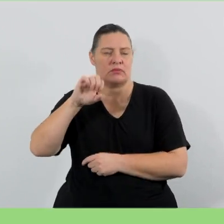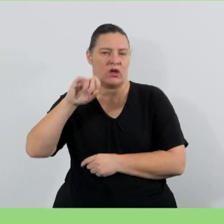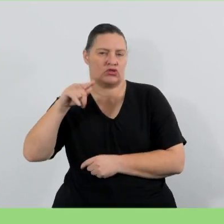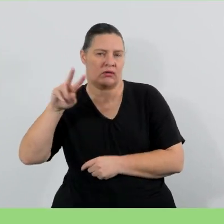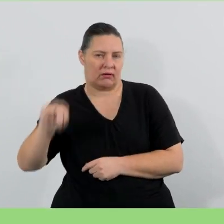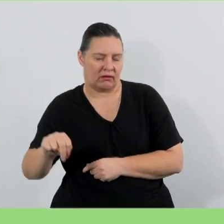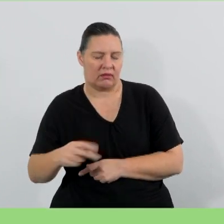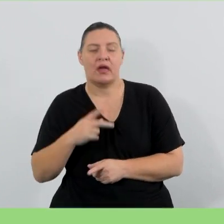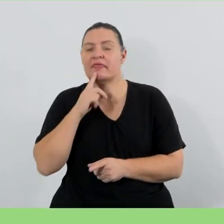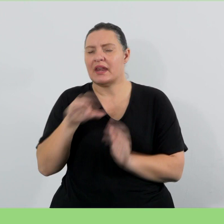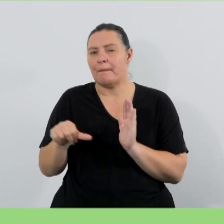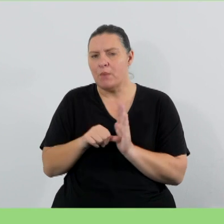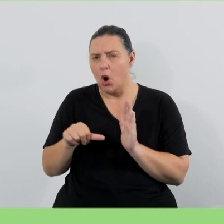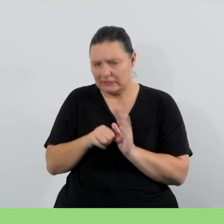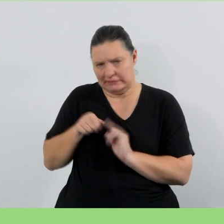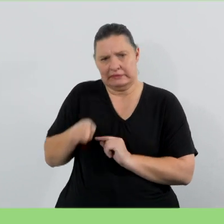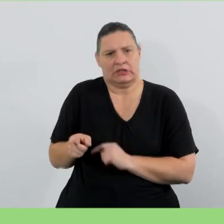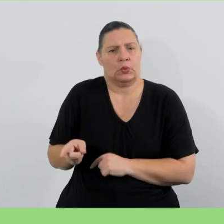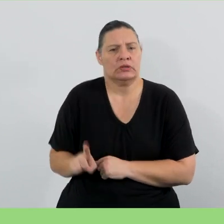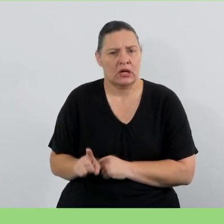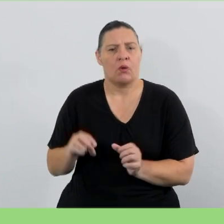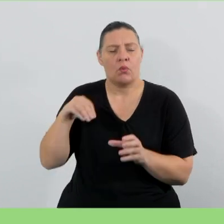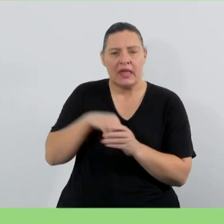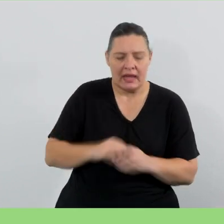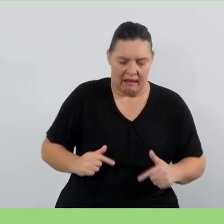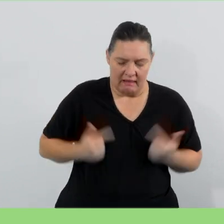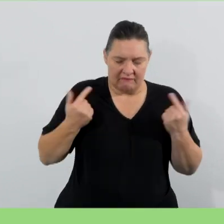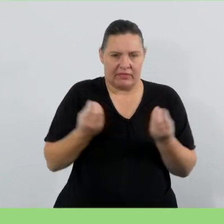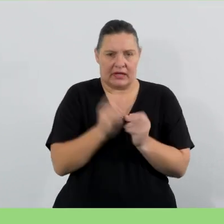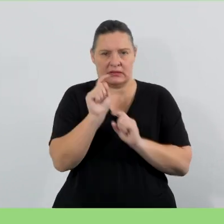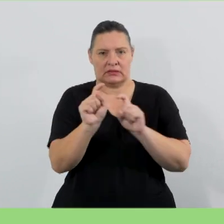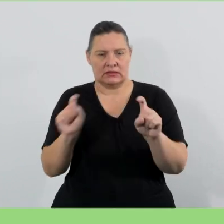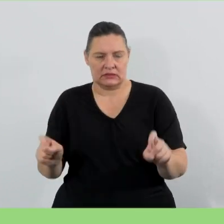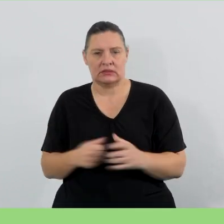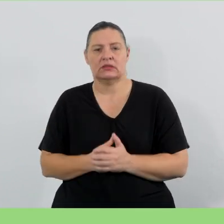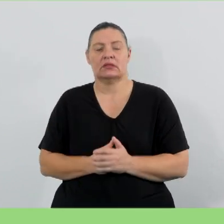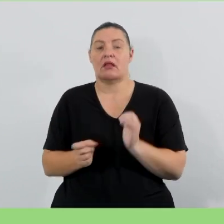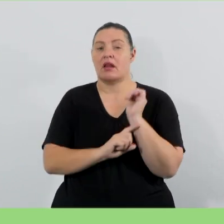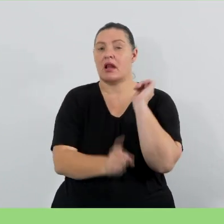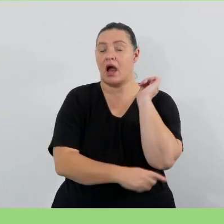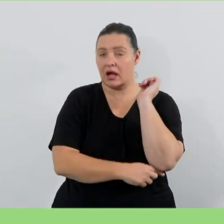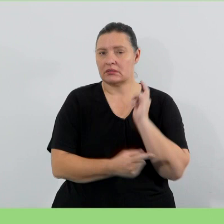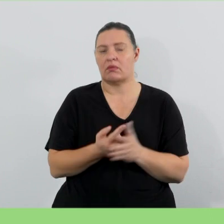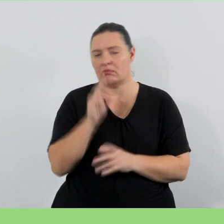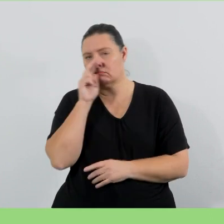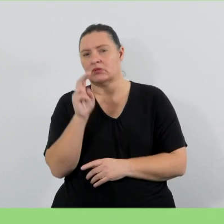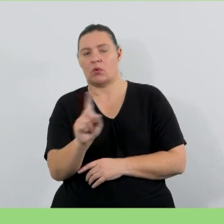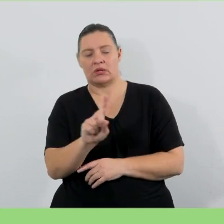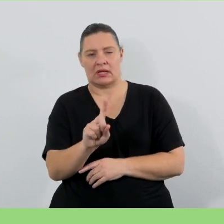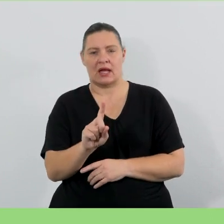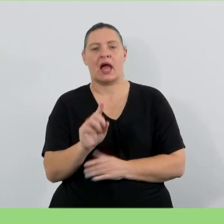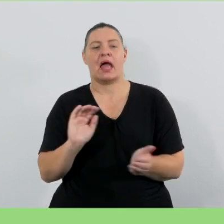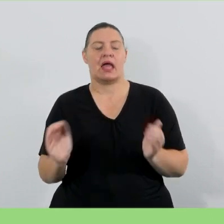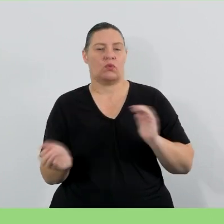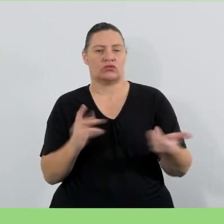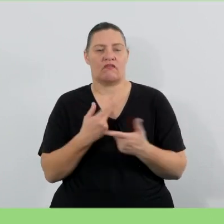will then look at the importance of respiration in living organisms, and then lastly we are going to look at the